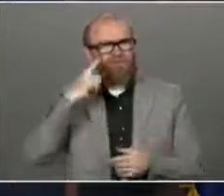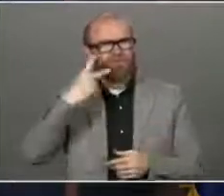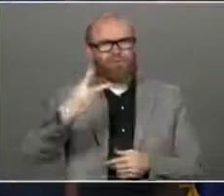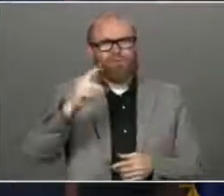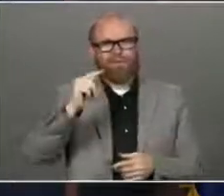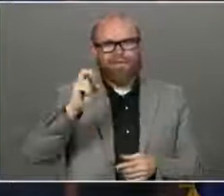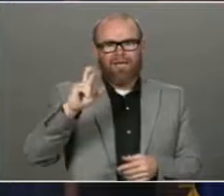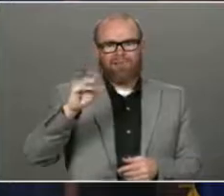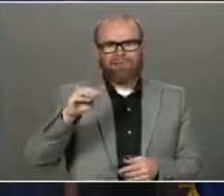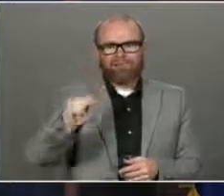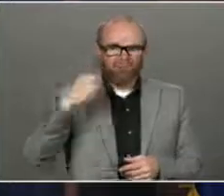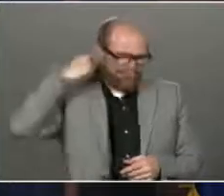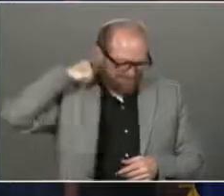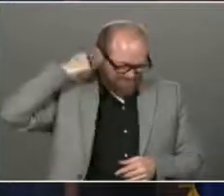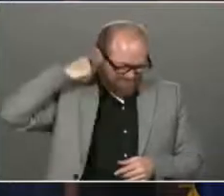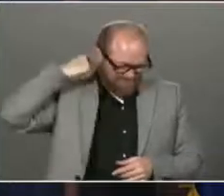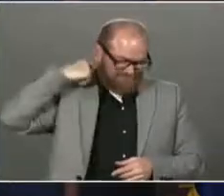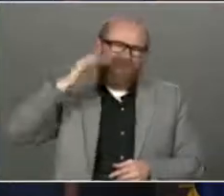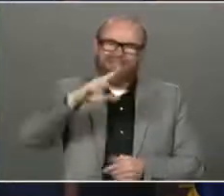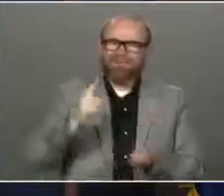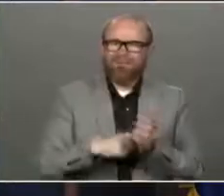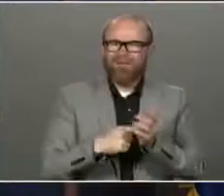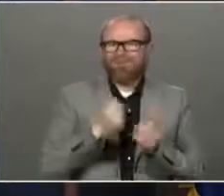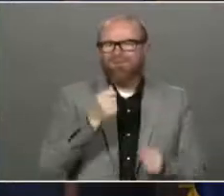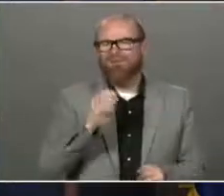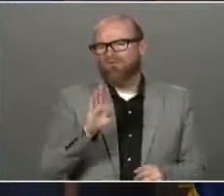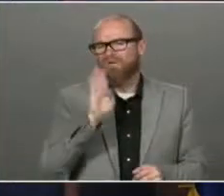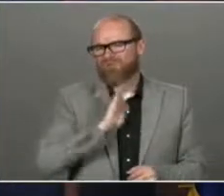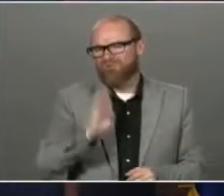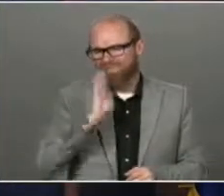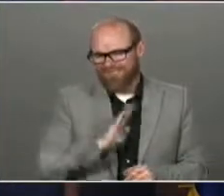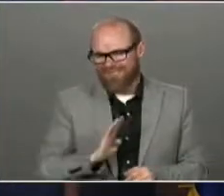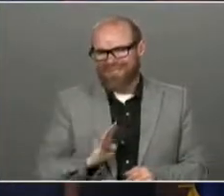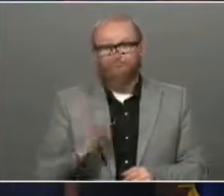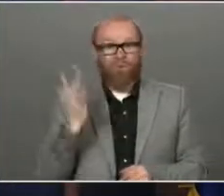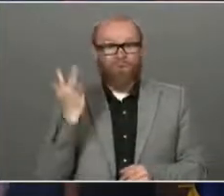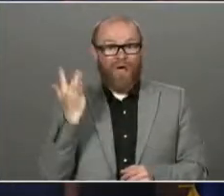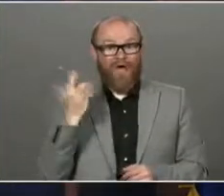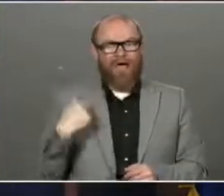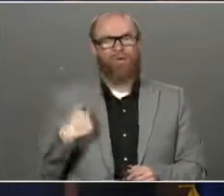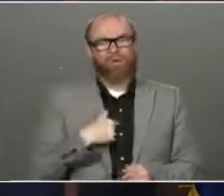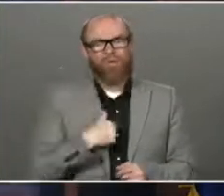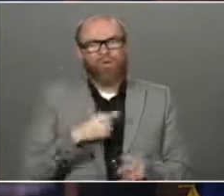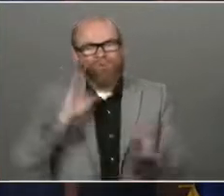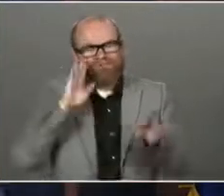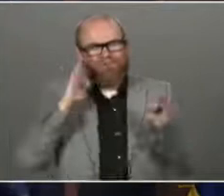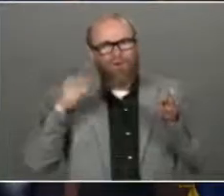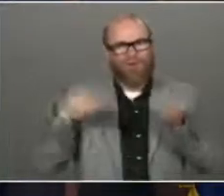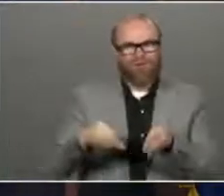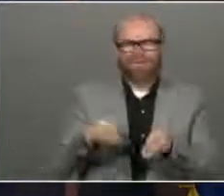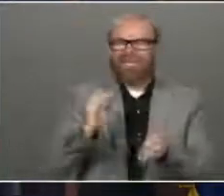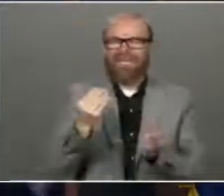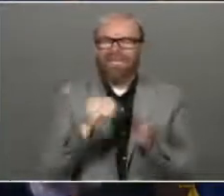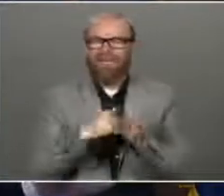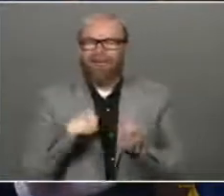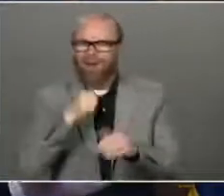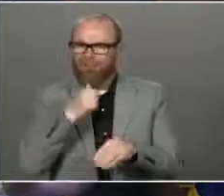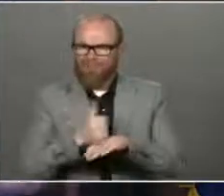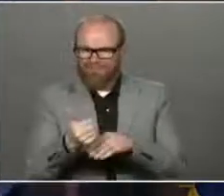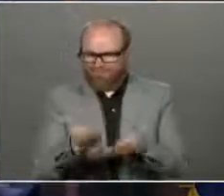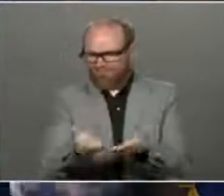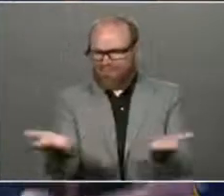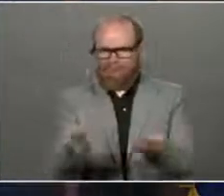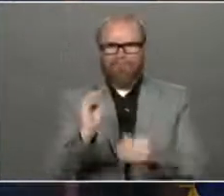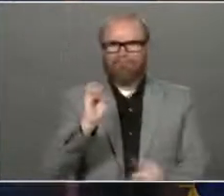It's kind of frustrating, I guess I would say, because we tend to focus so much, and I'm not blaming you